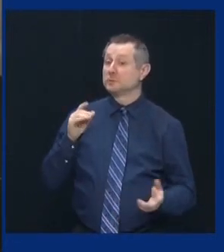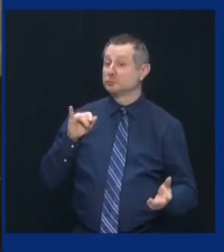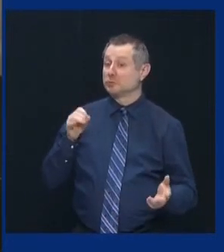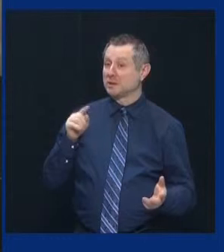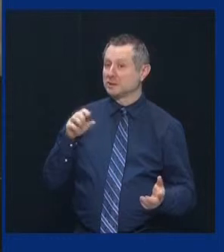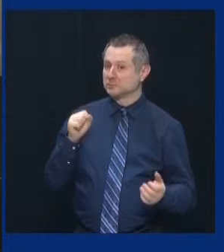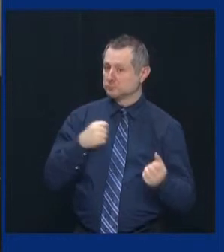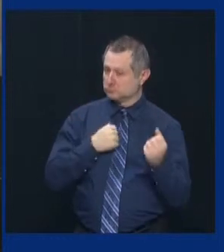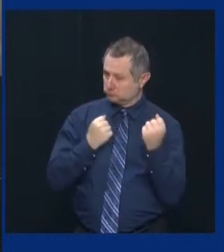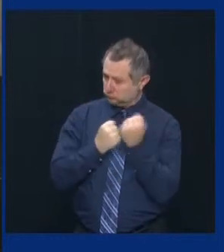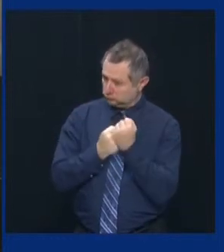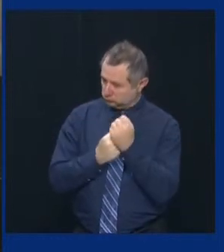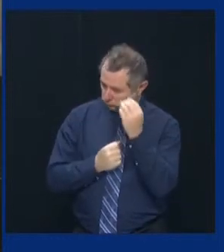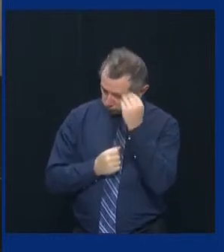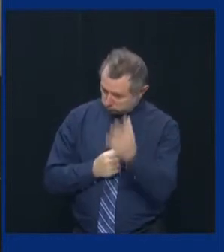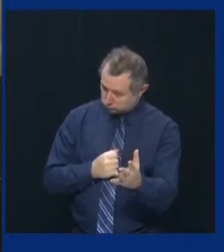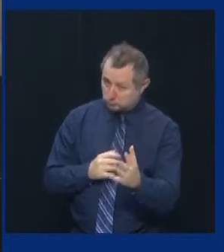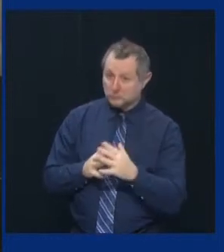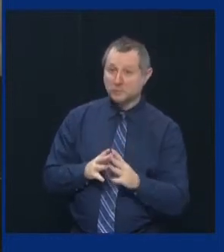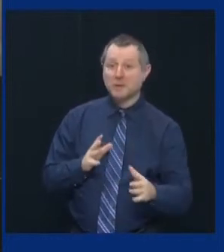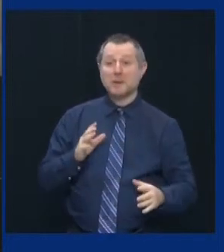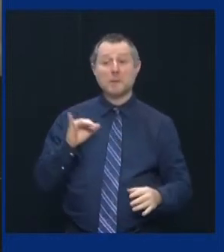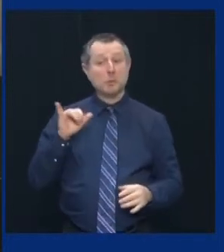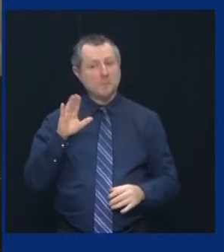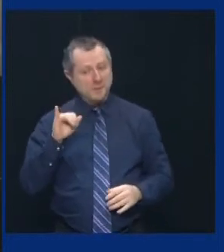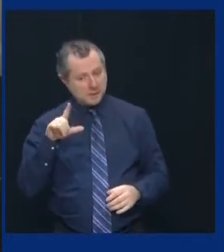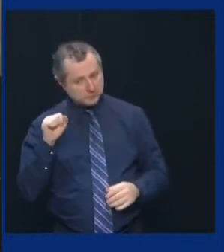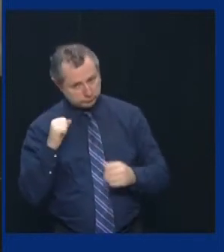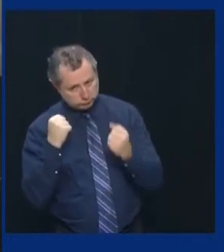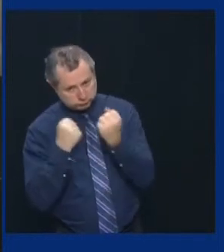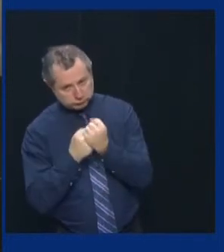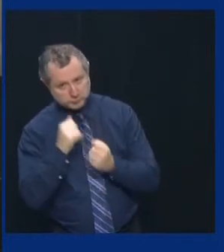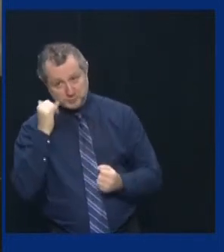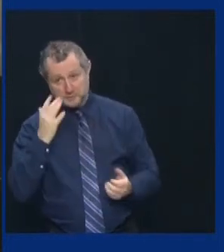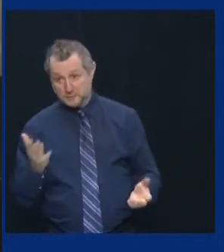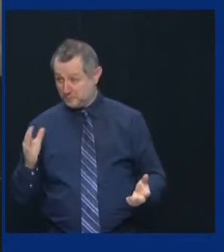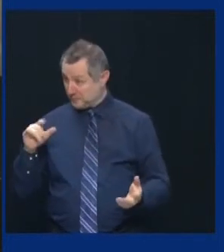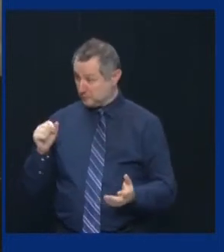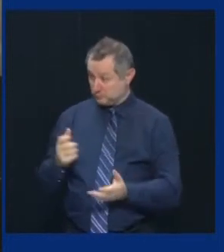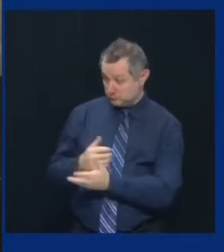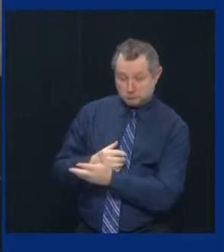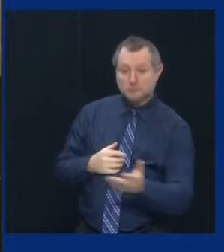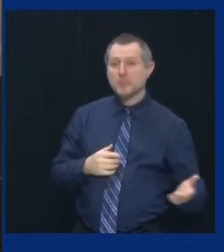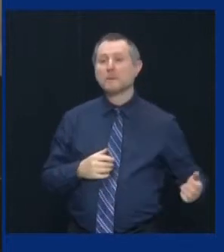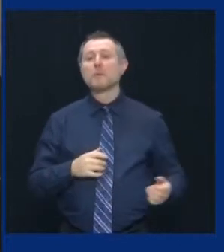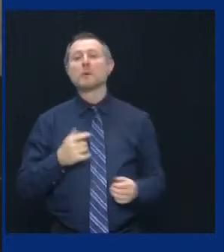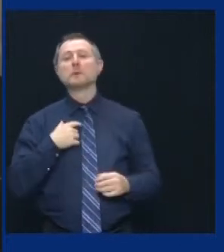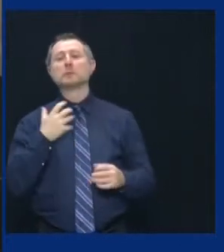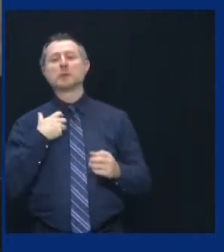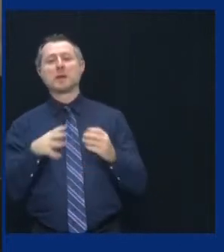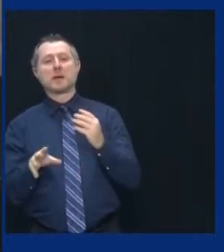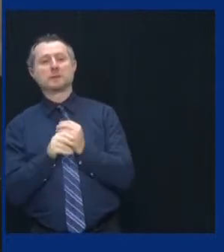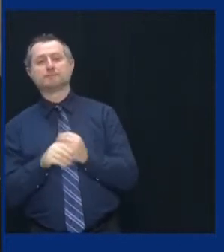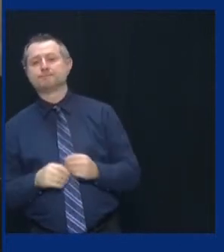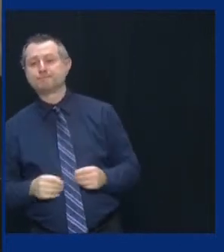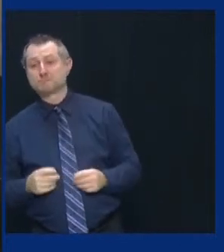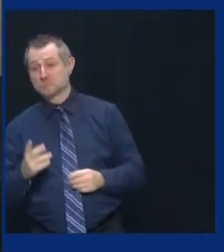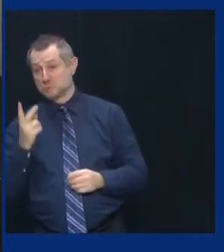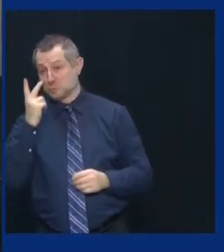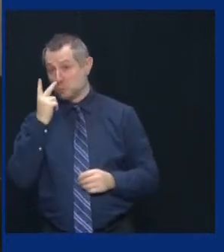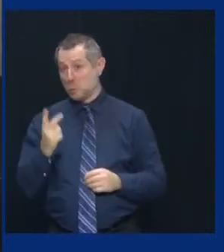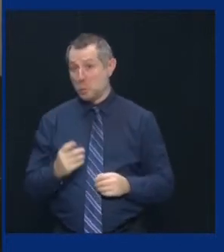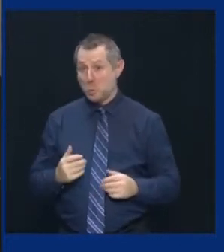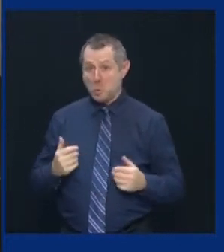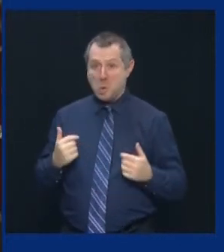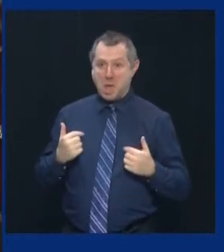fan. And Bills fans. And Jets fan. And Giants fan. Melissa? And I also just want to add that for anyone else who is seeing this and thinking that they can do the